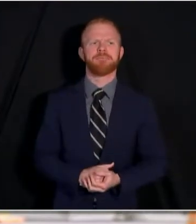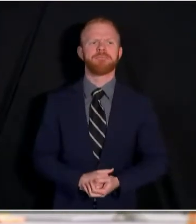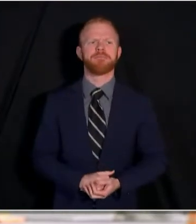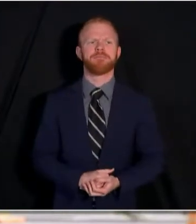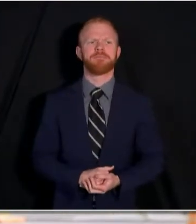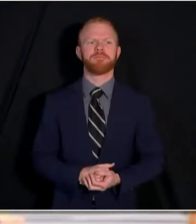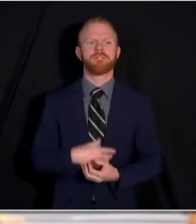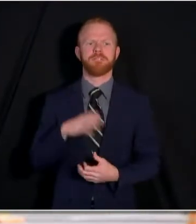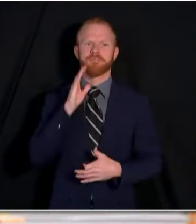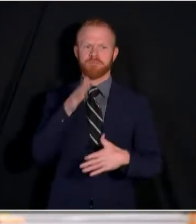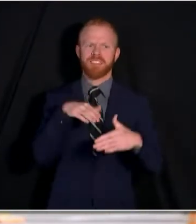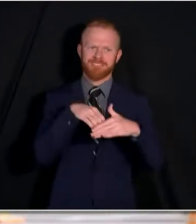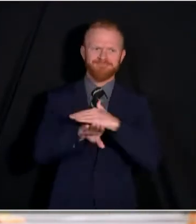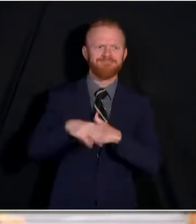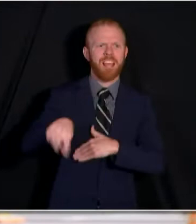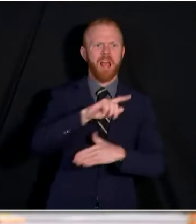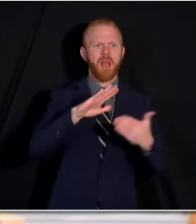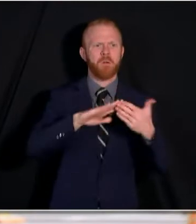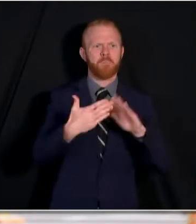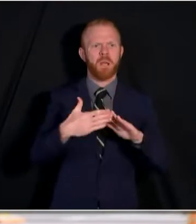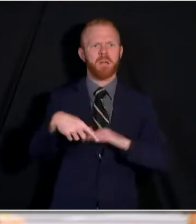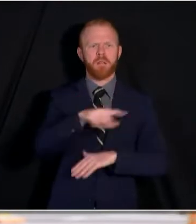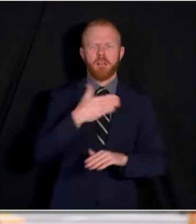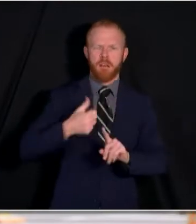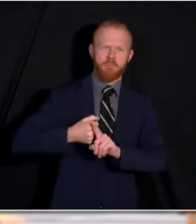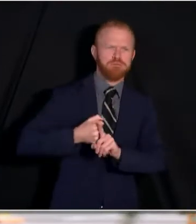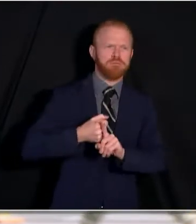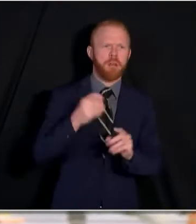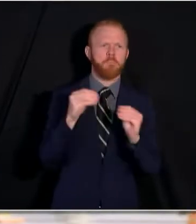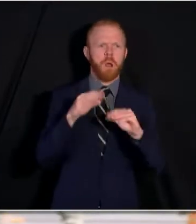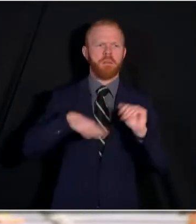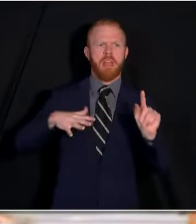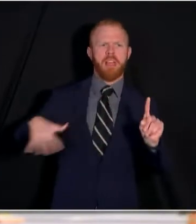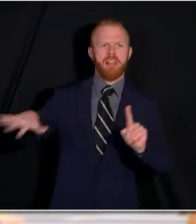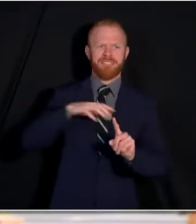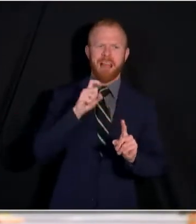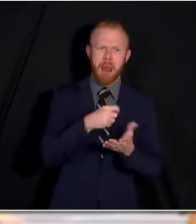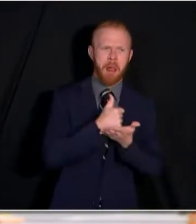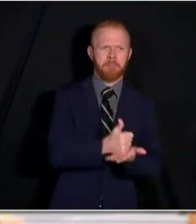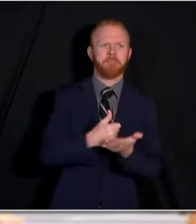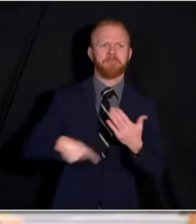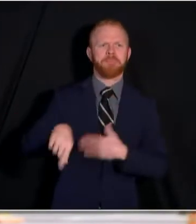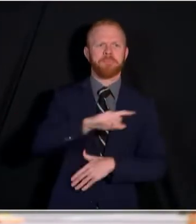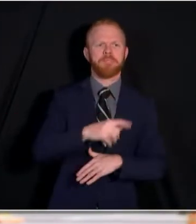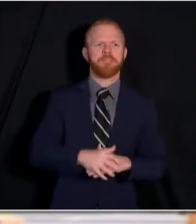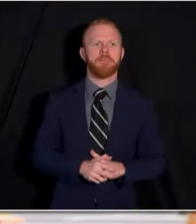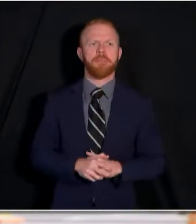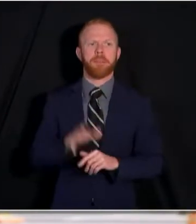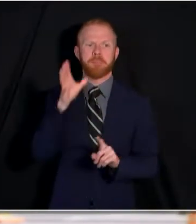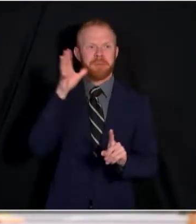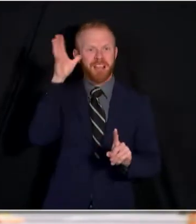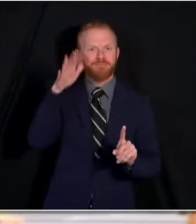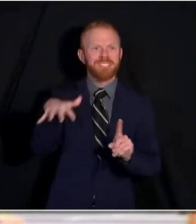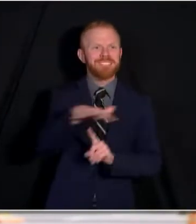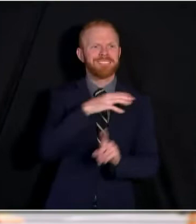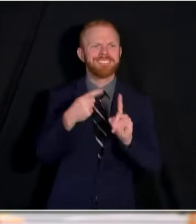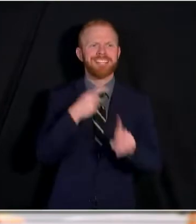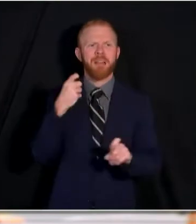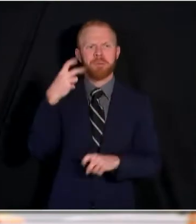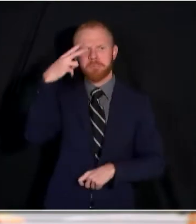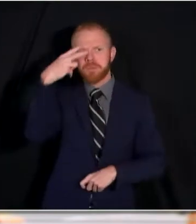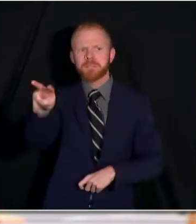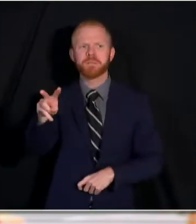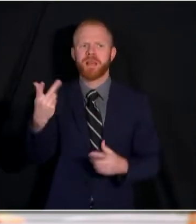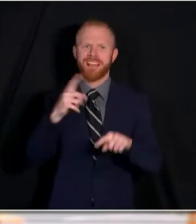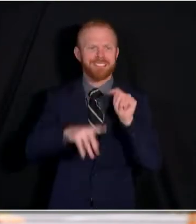communities that are hardest to reach. As somebody who parents are from Mexico, never really spoke English, I can tell you for a fact, it's